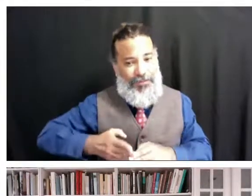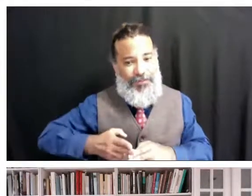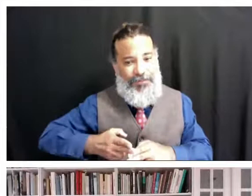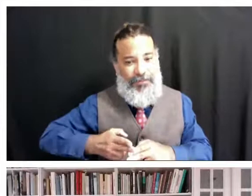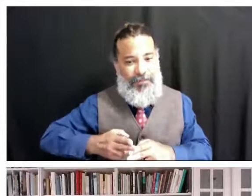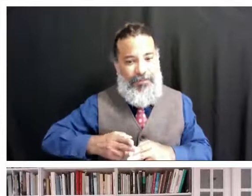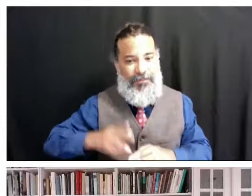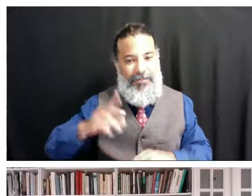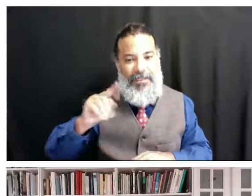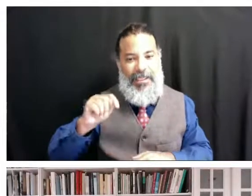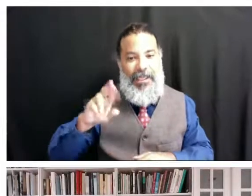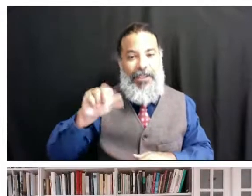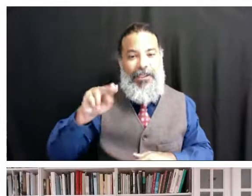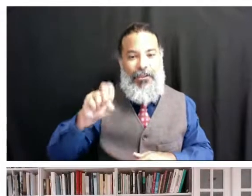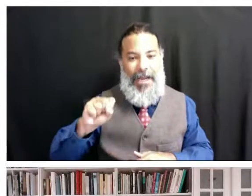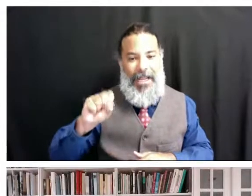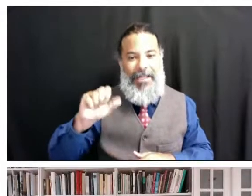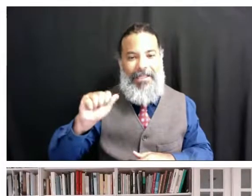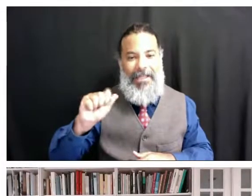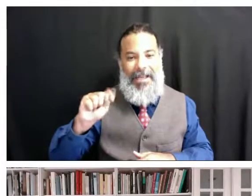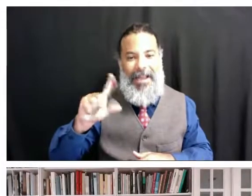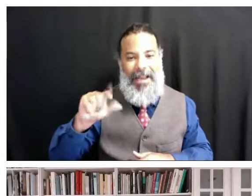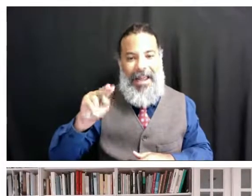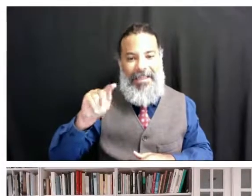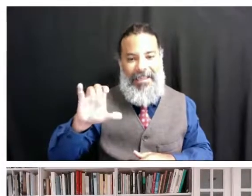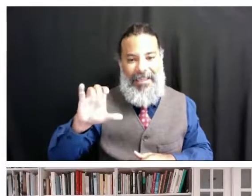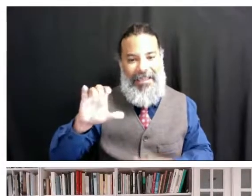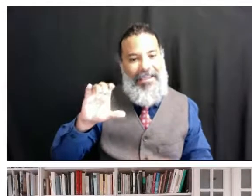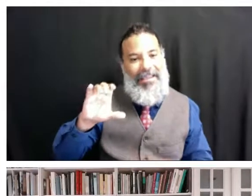the transatlantic exchange.